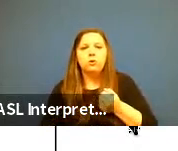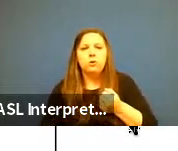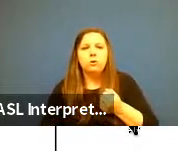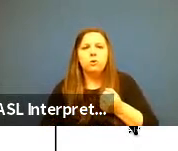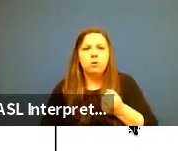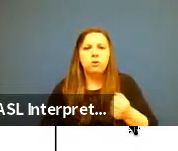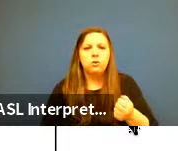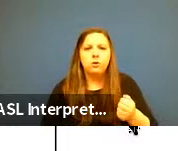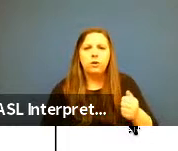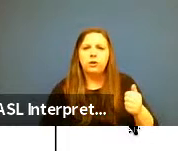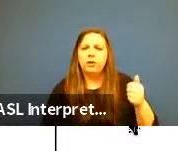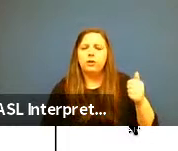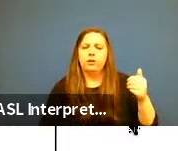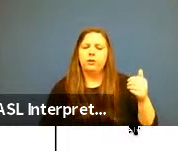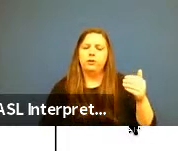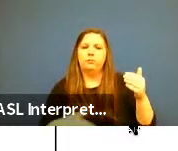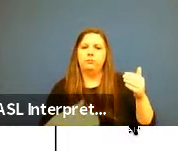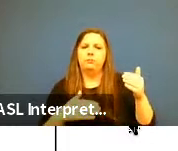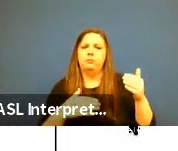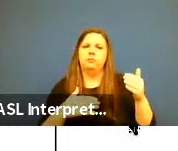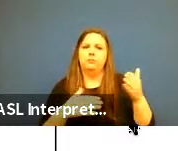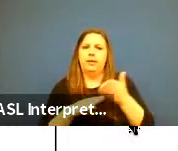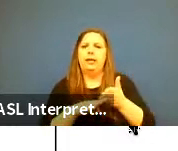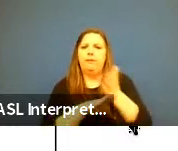in advance. Is that something different?